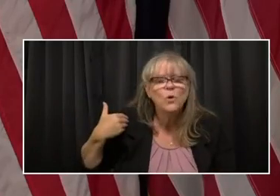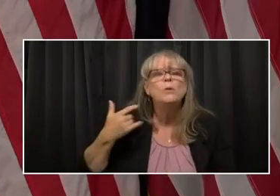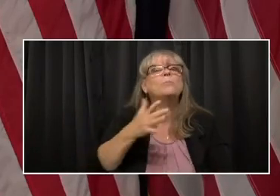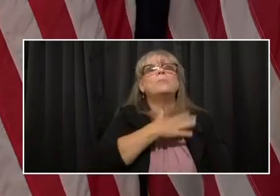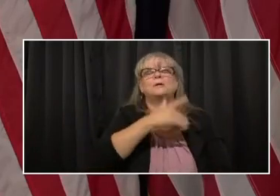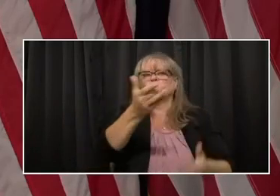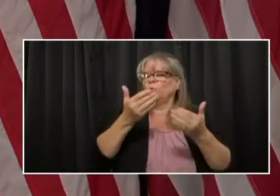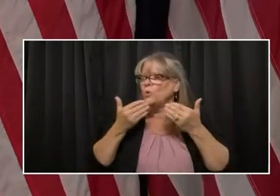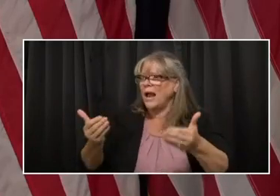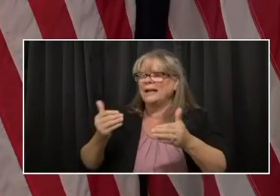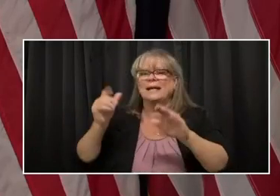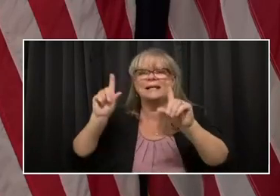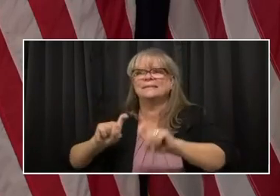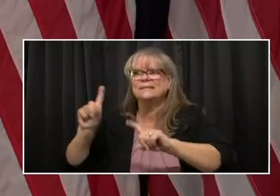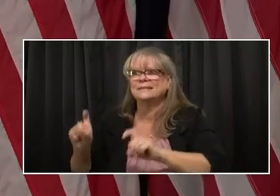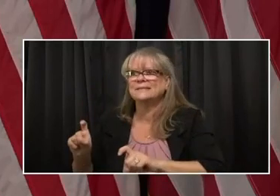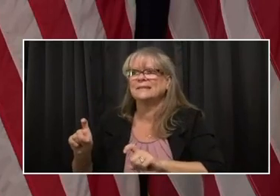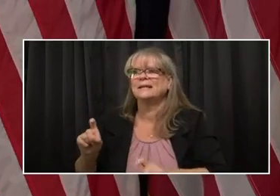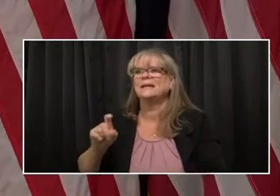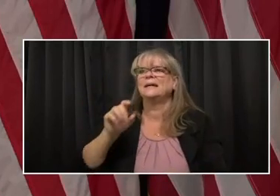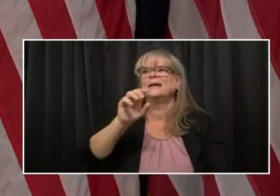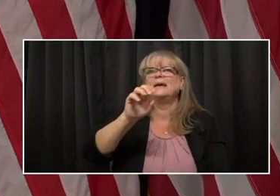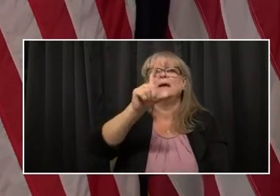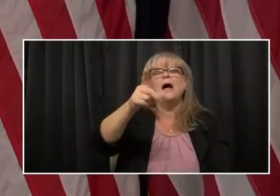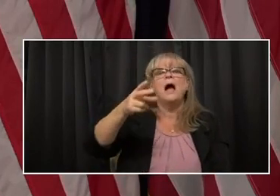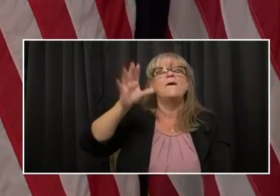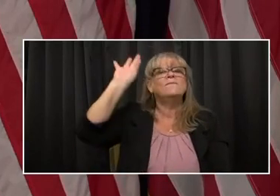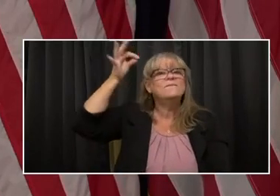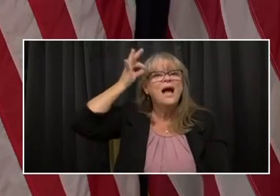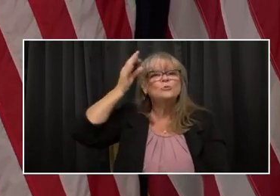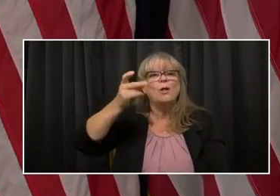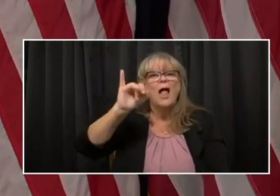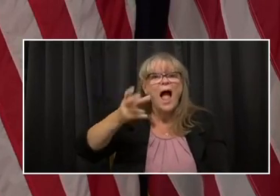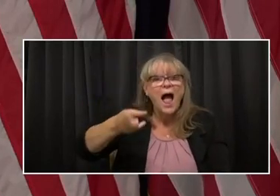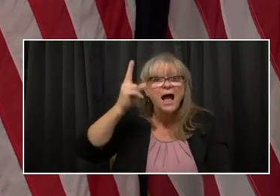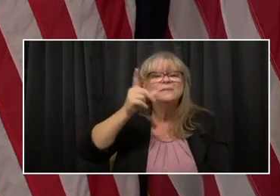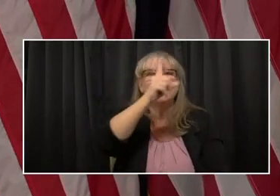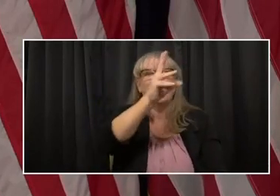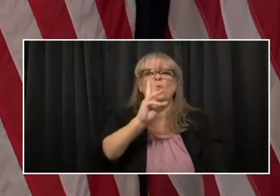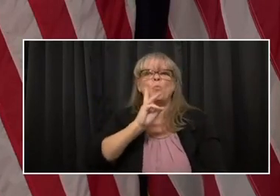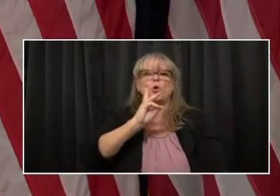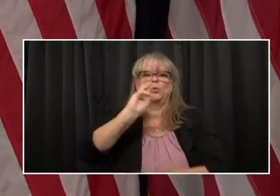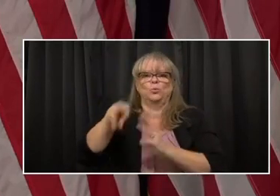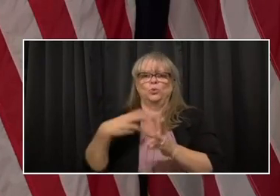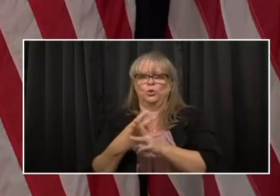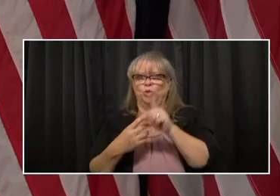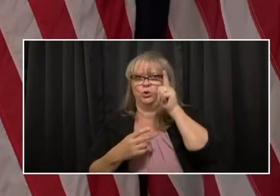Heights Water World, go to Aurora Sports Park. They, I think, are repairing